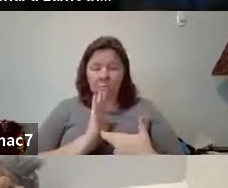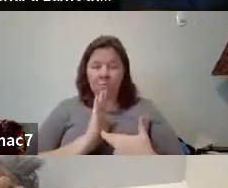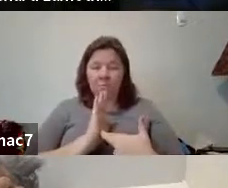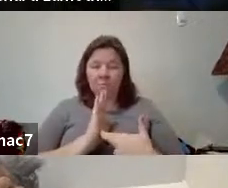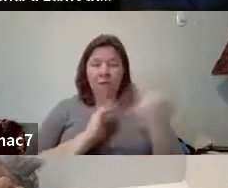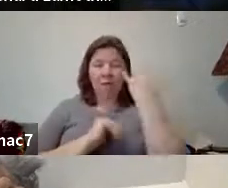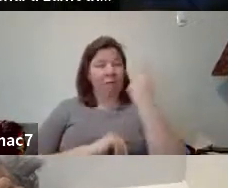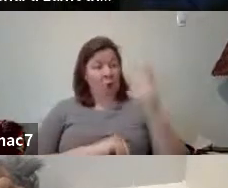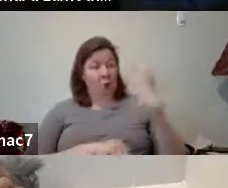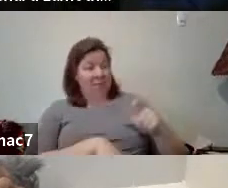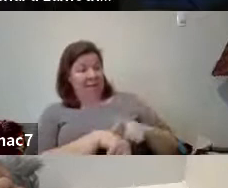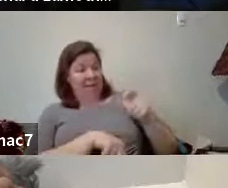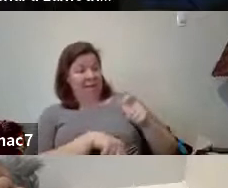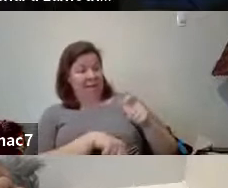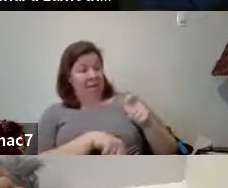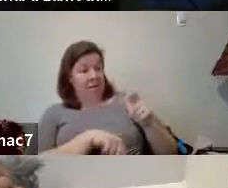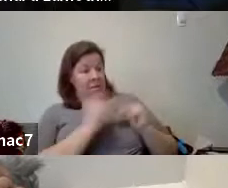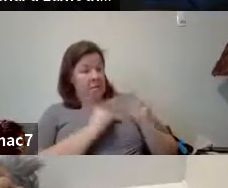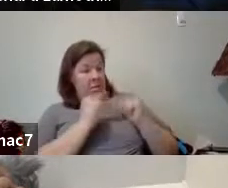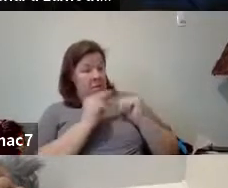at the time you take to do things,